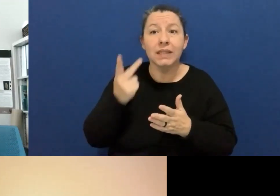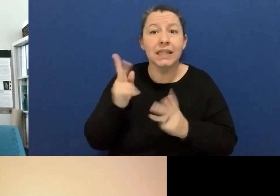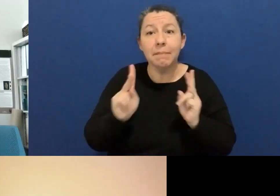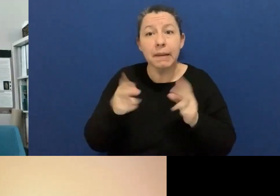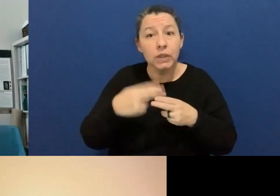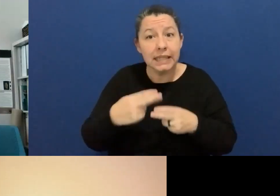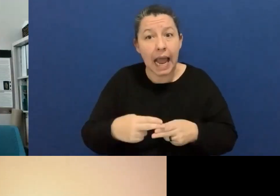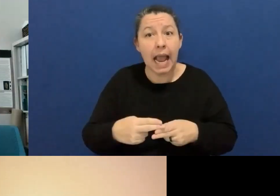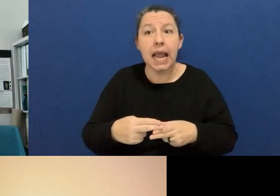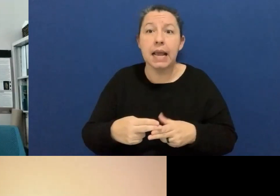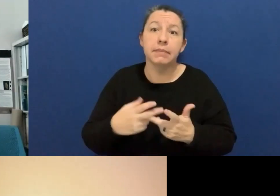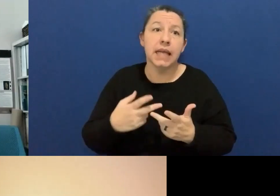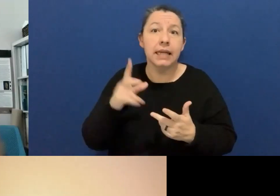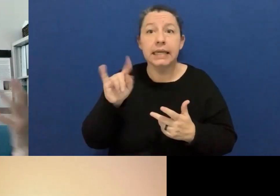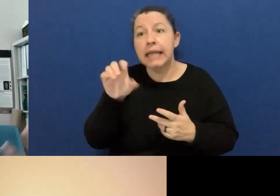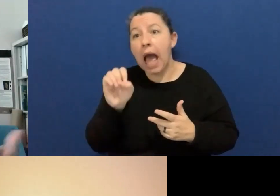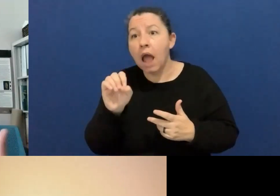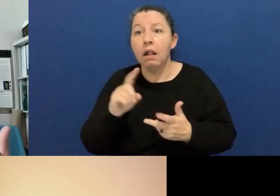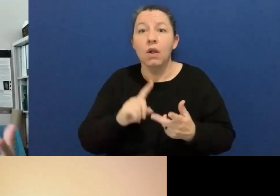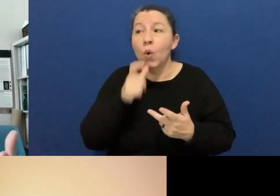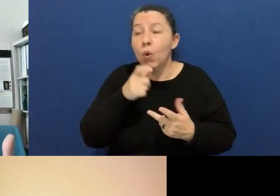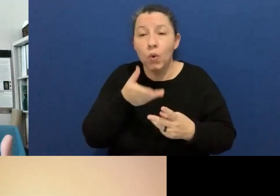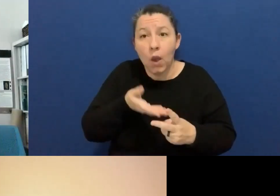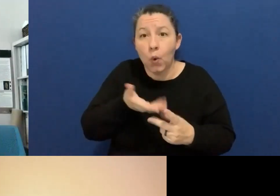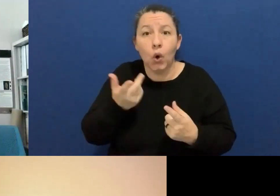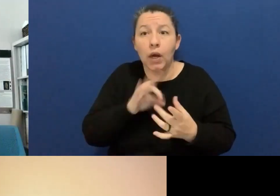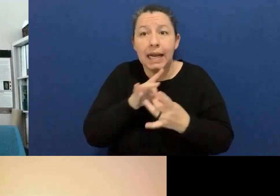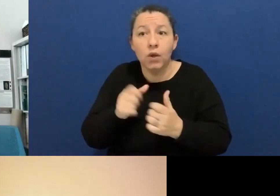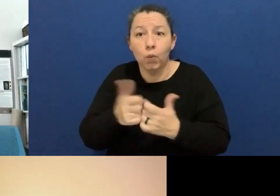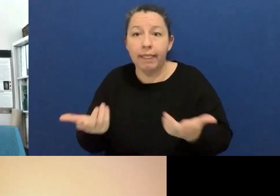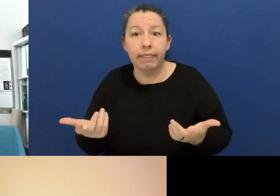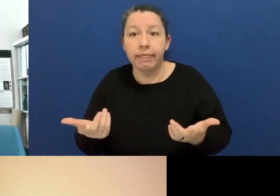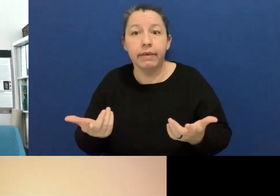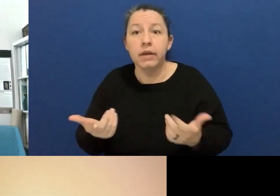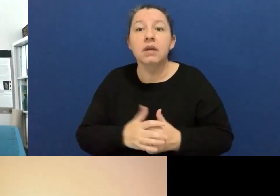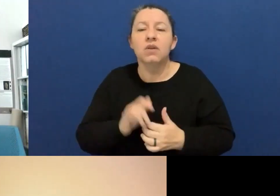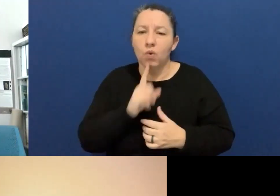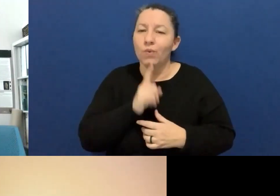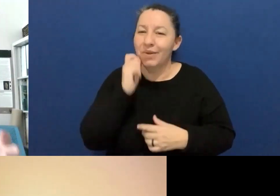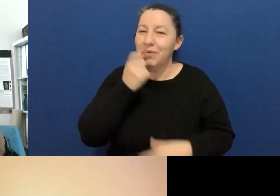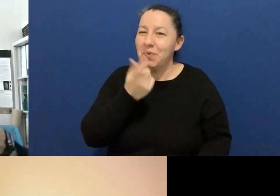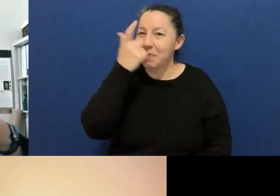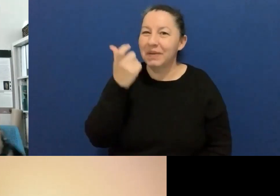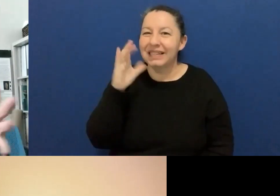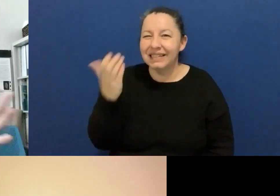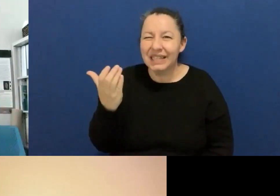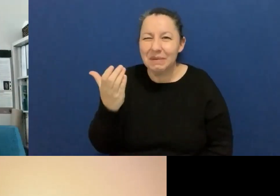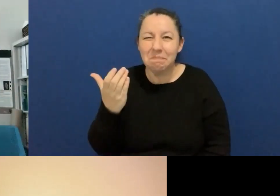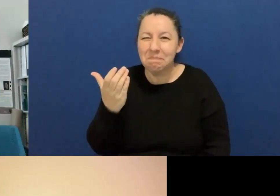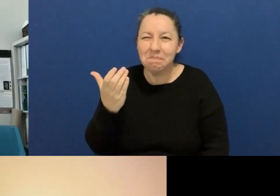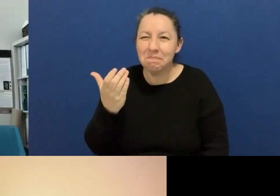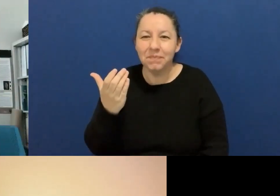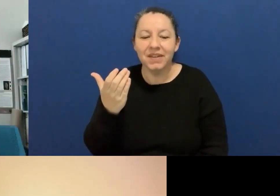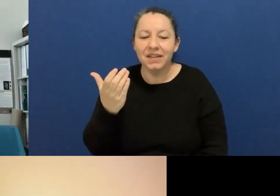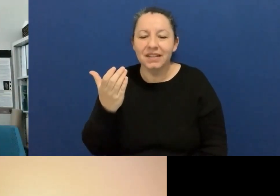and their titles, or like who they were connected to. And those are really cool because it seems like a